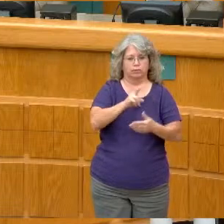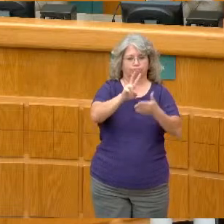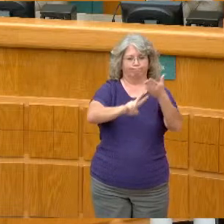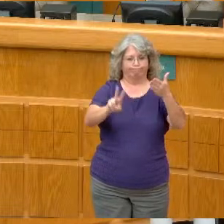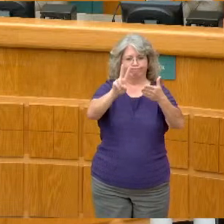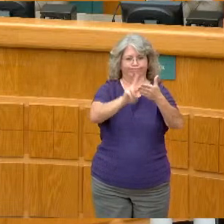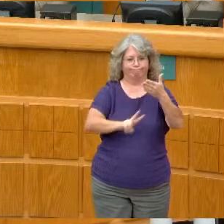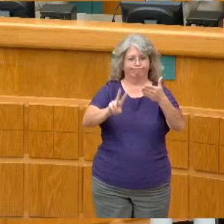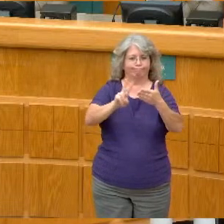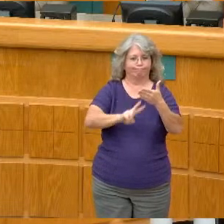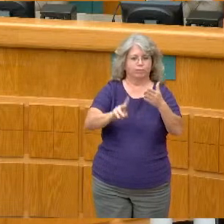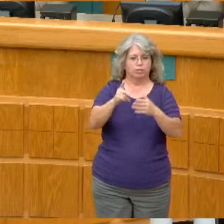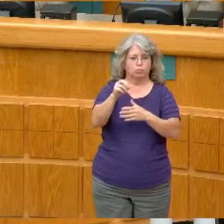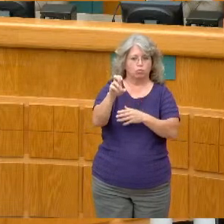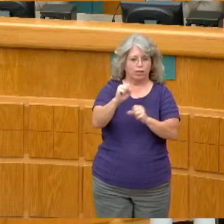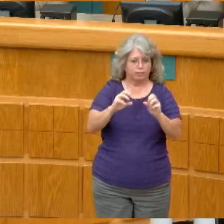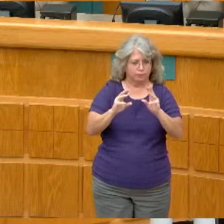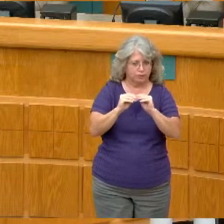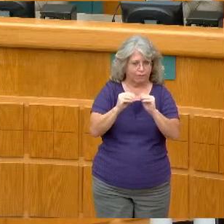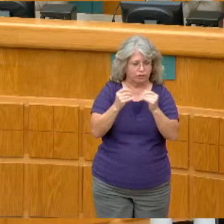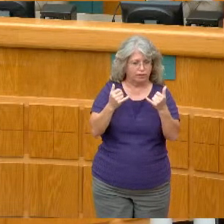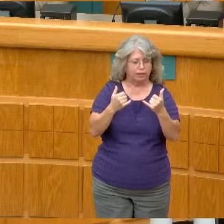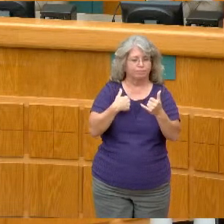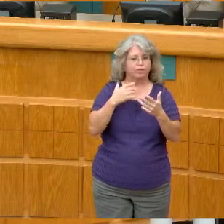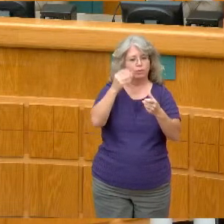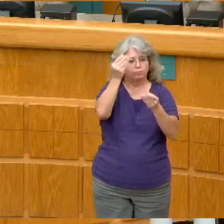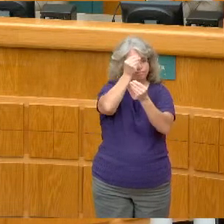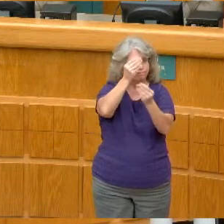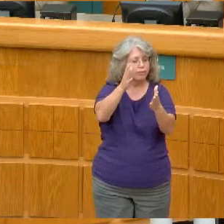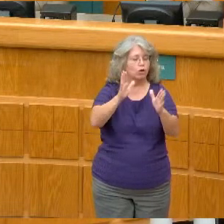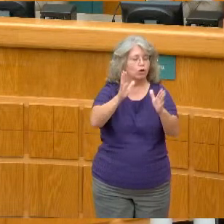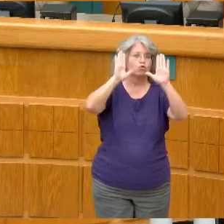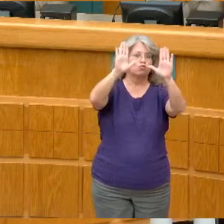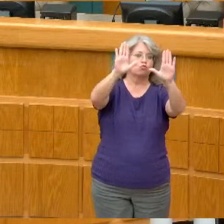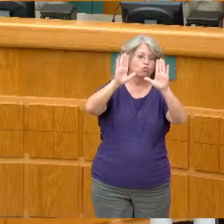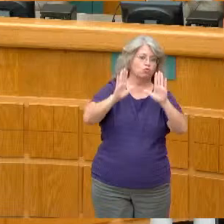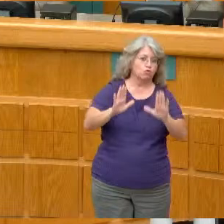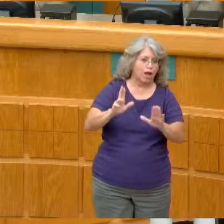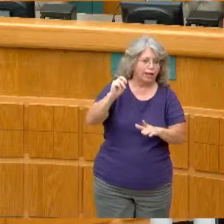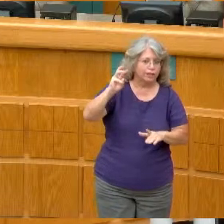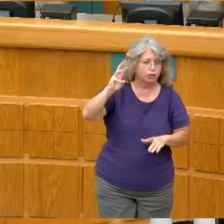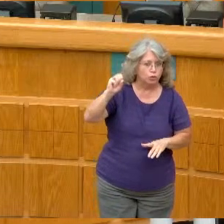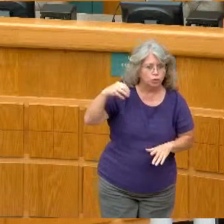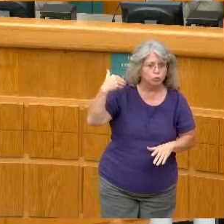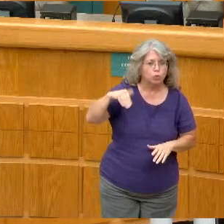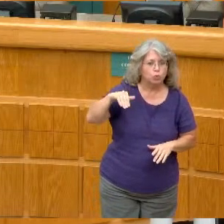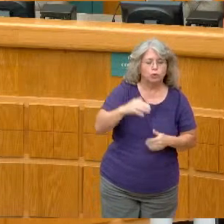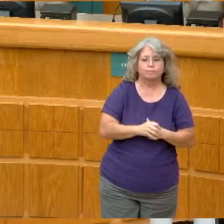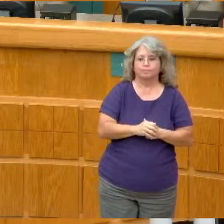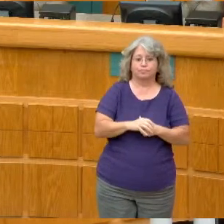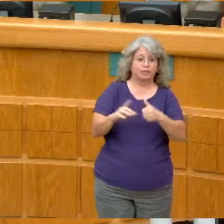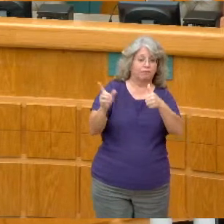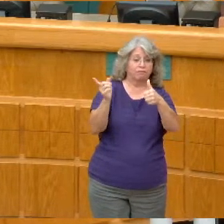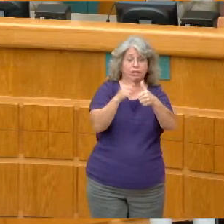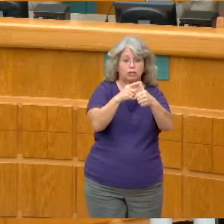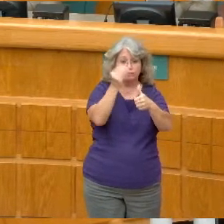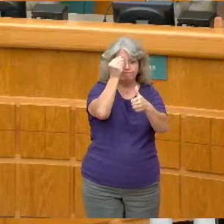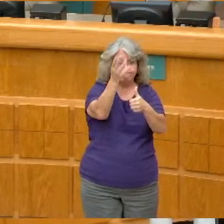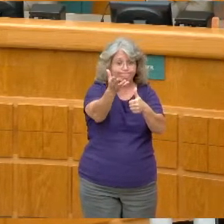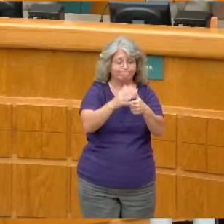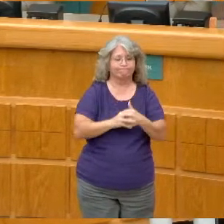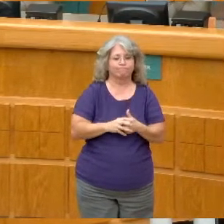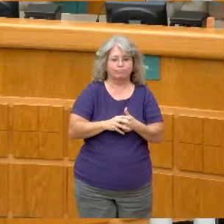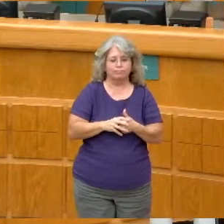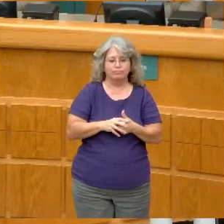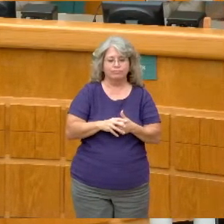cctexas.com TV. So hello to everybody and good afternoon. It's Thursday today, and this is our bi-monthly